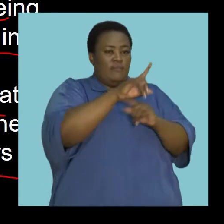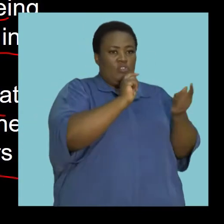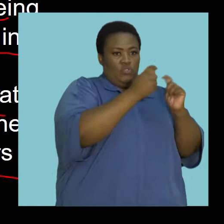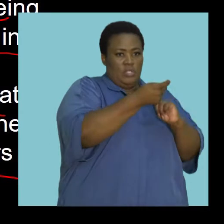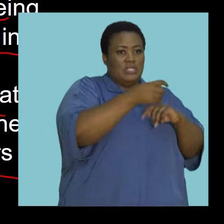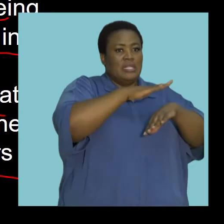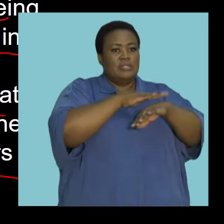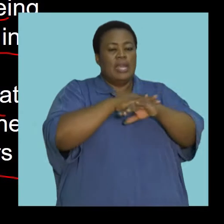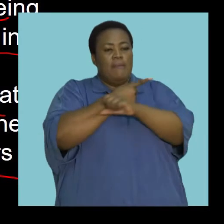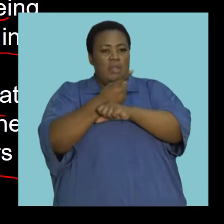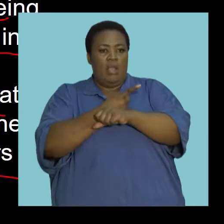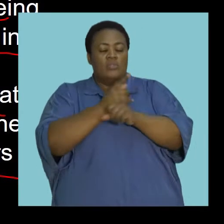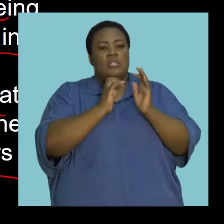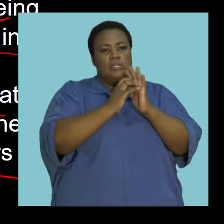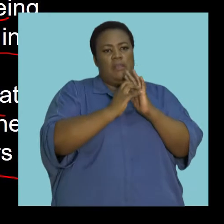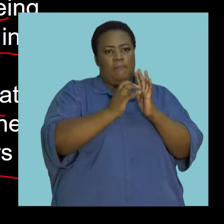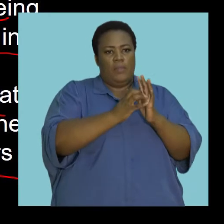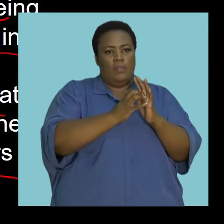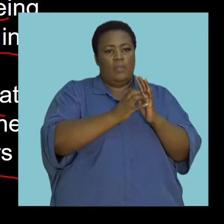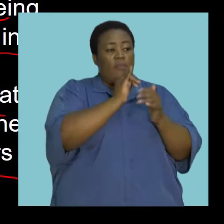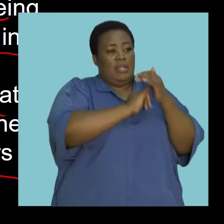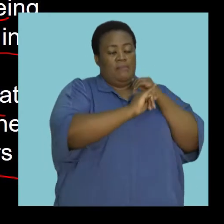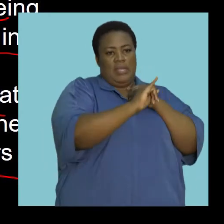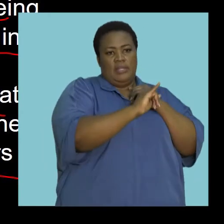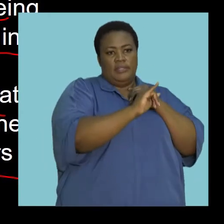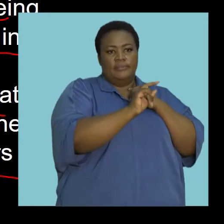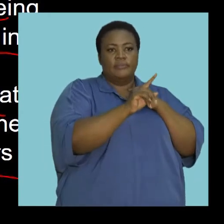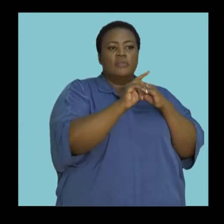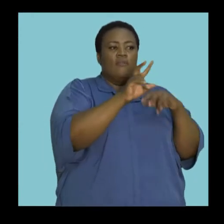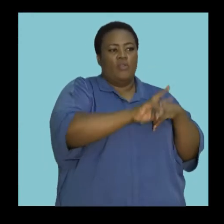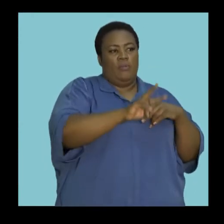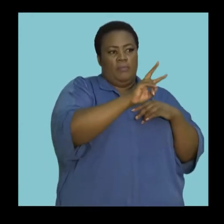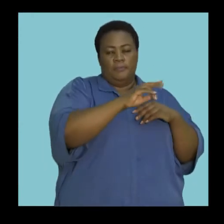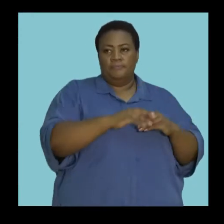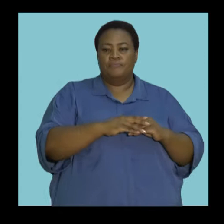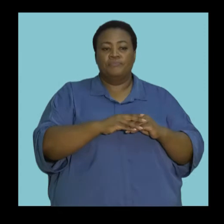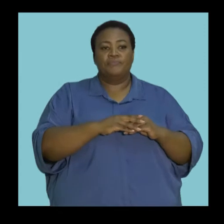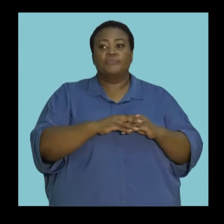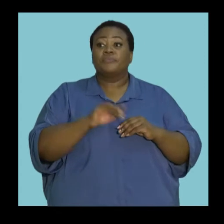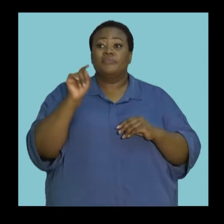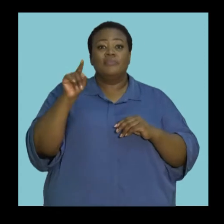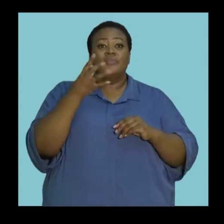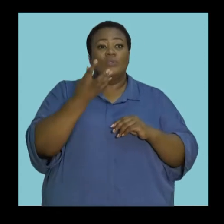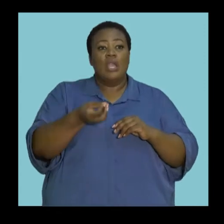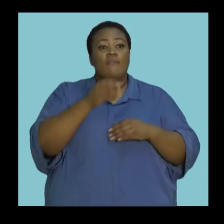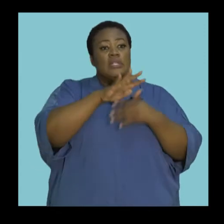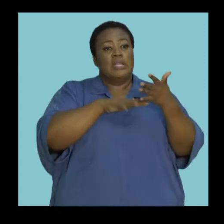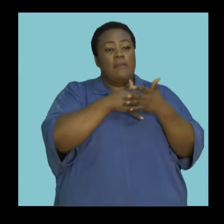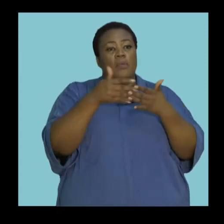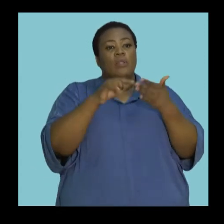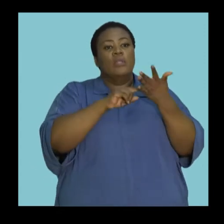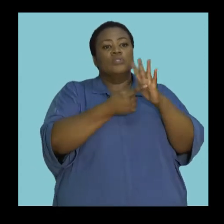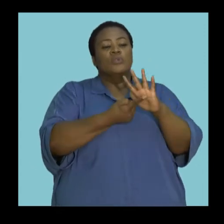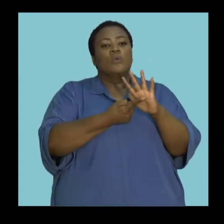hours is the example of an independent variable. So let's move on to the next slide. So here we've got a table